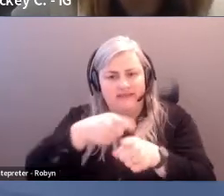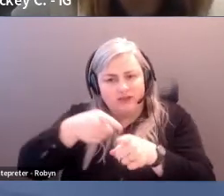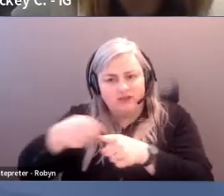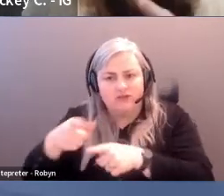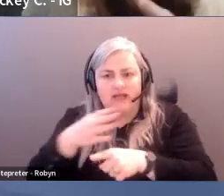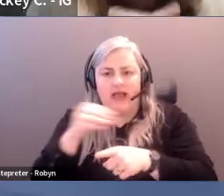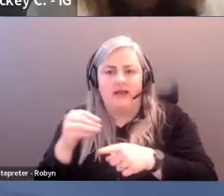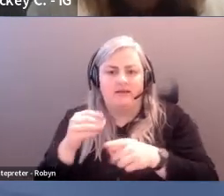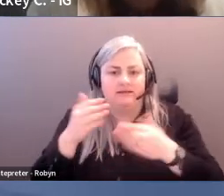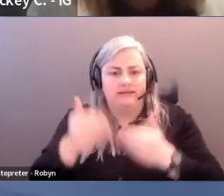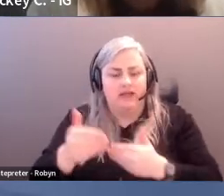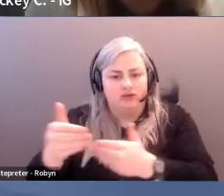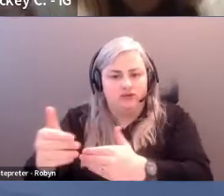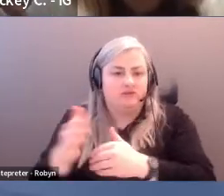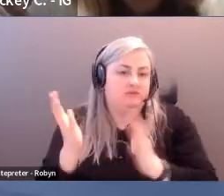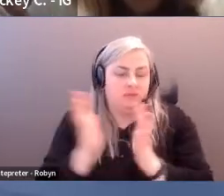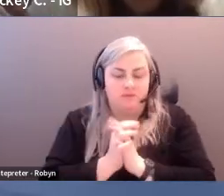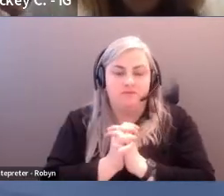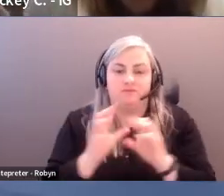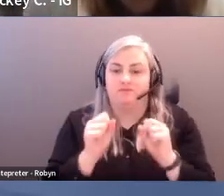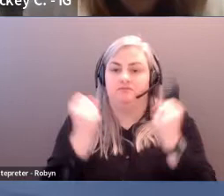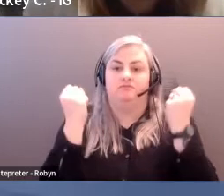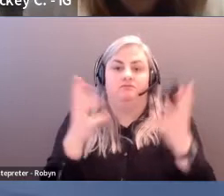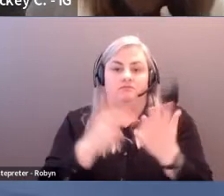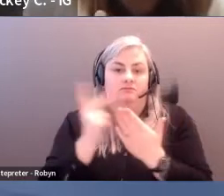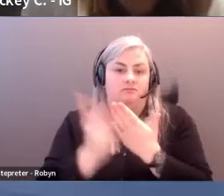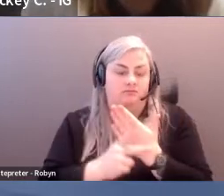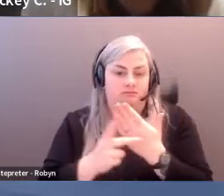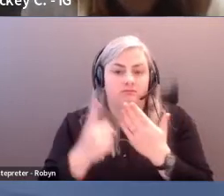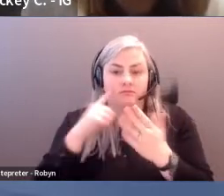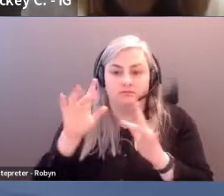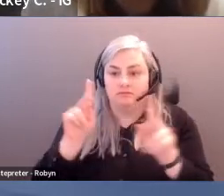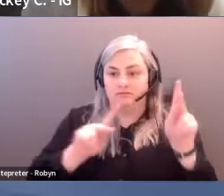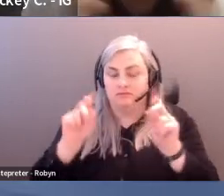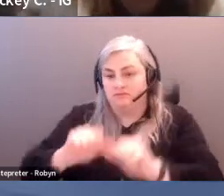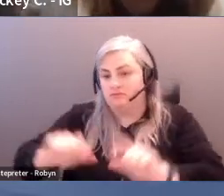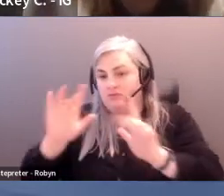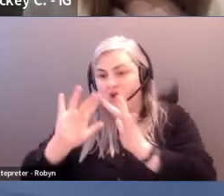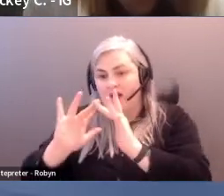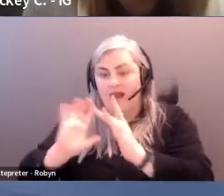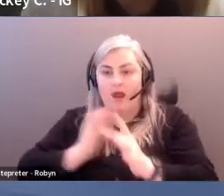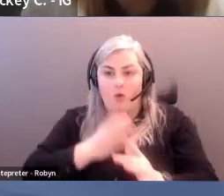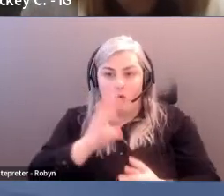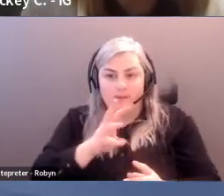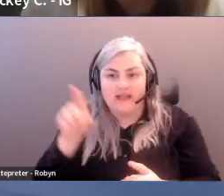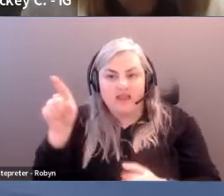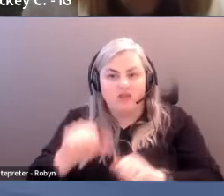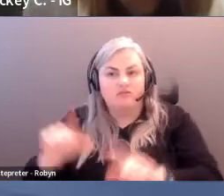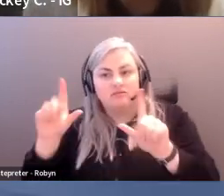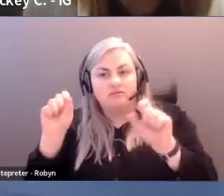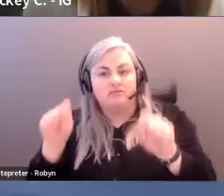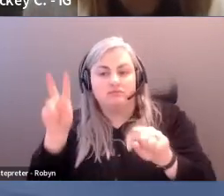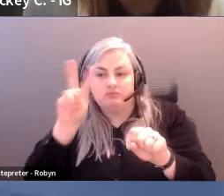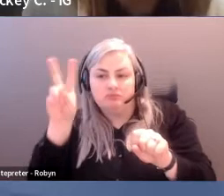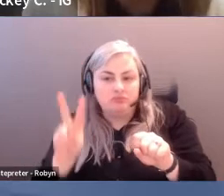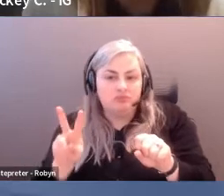stages. So lots of programs for you to explore online. Take a look at our website, and you can learn more by any time. Reach